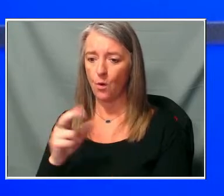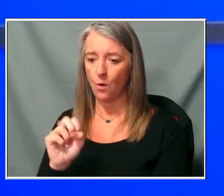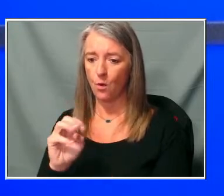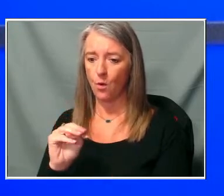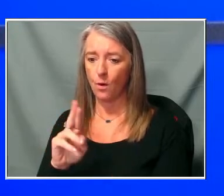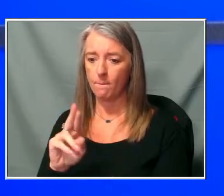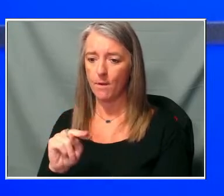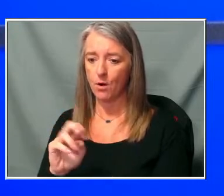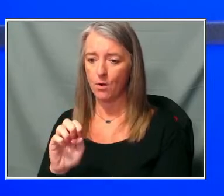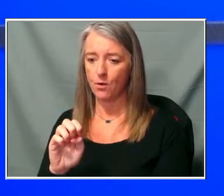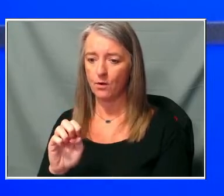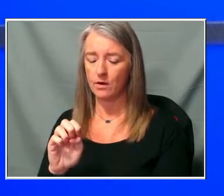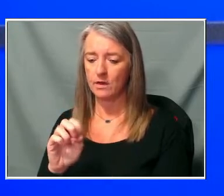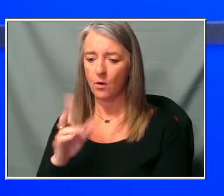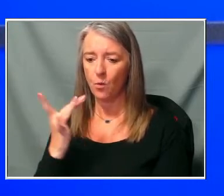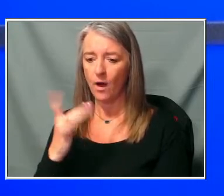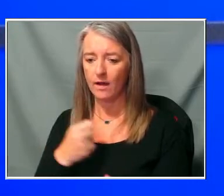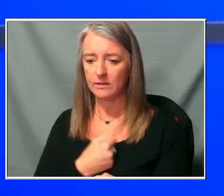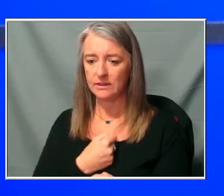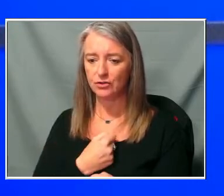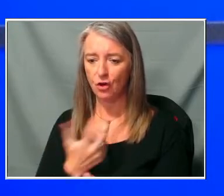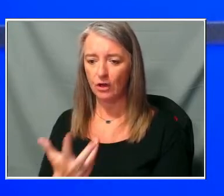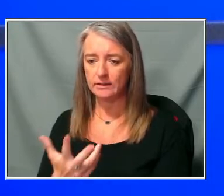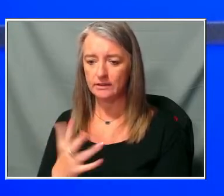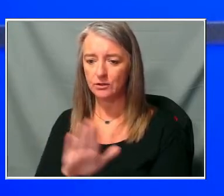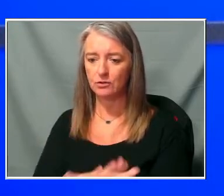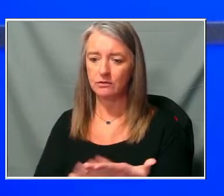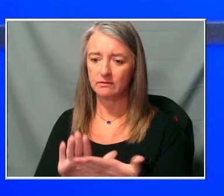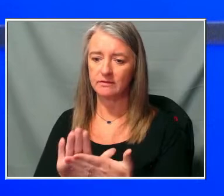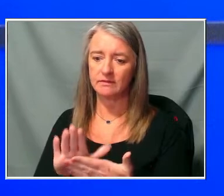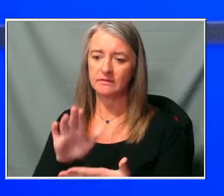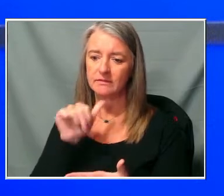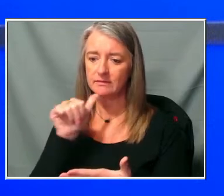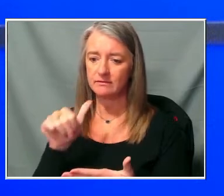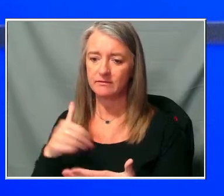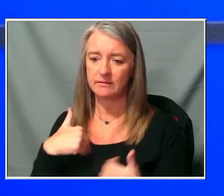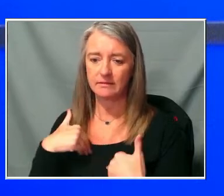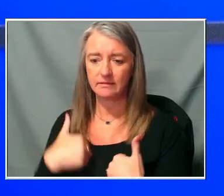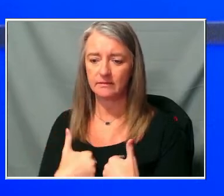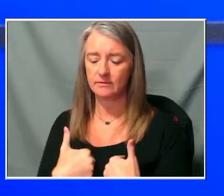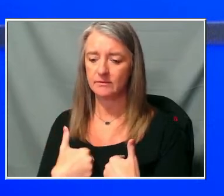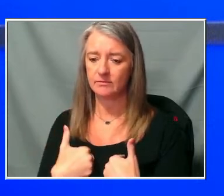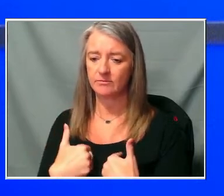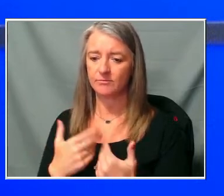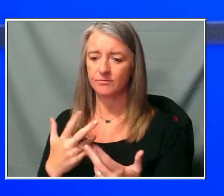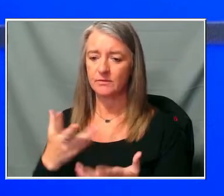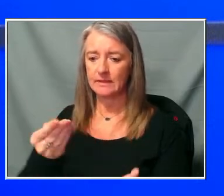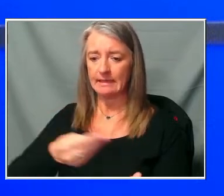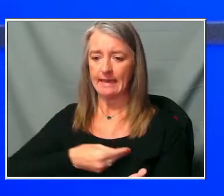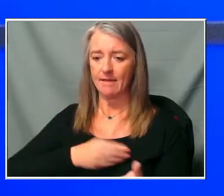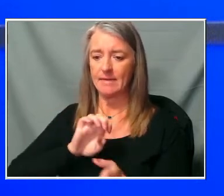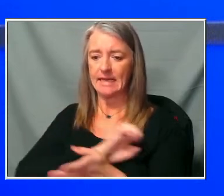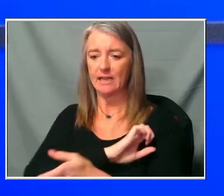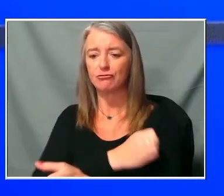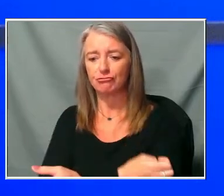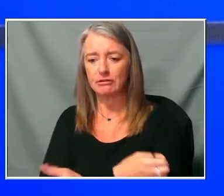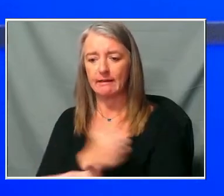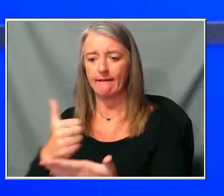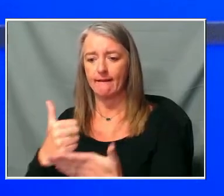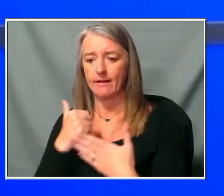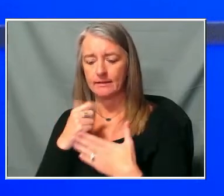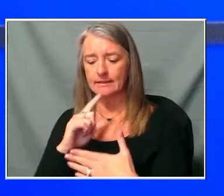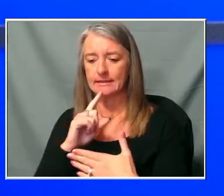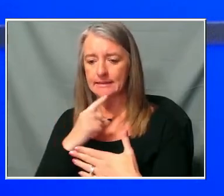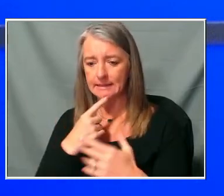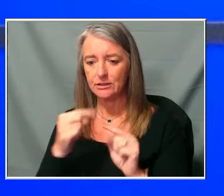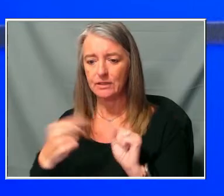so exhausted during college and just so lackadaisical, and that would help at least give me the energy. So again, serious adverse